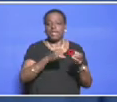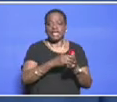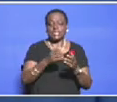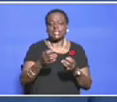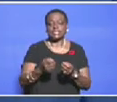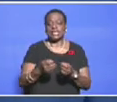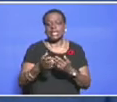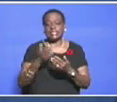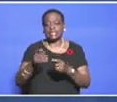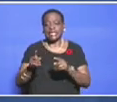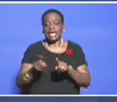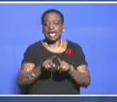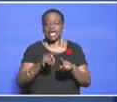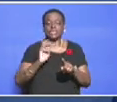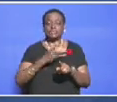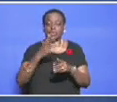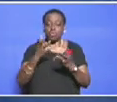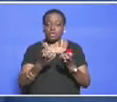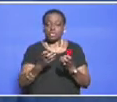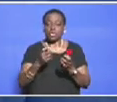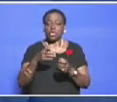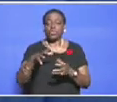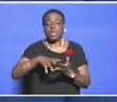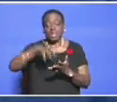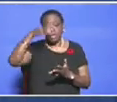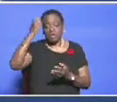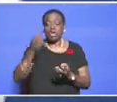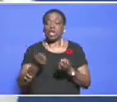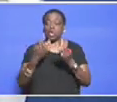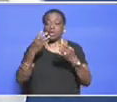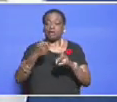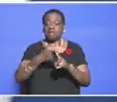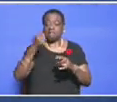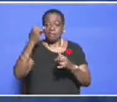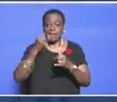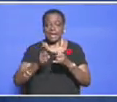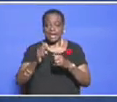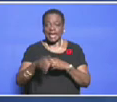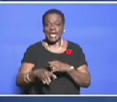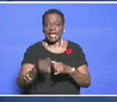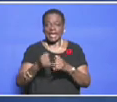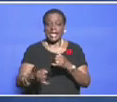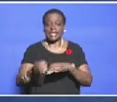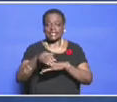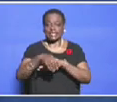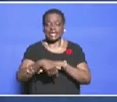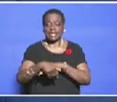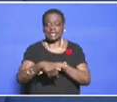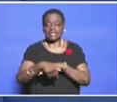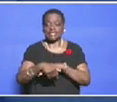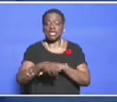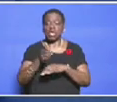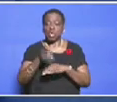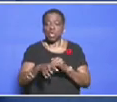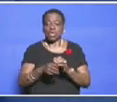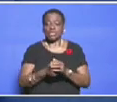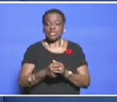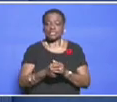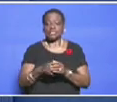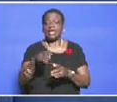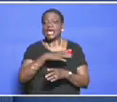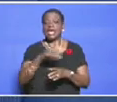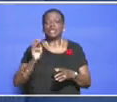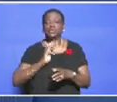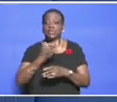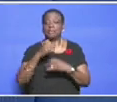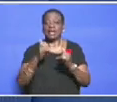all in all, I thought we learned a lot from last night's loss, and we put it in effect today. And I think the score tells us that, you know, we played a whole